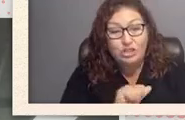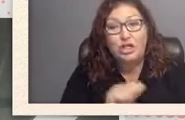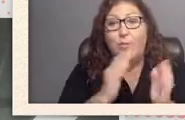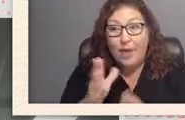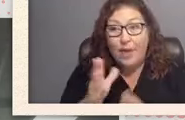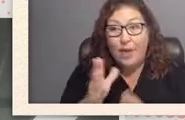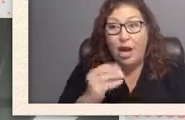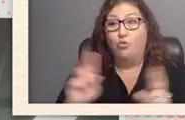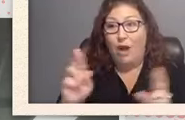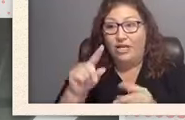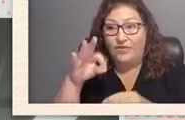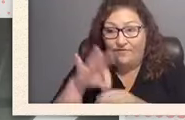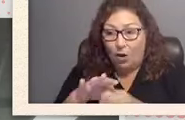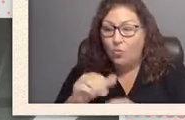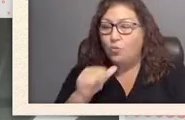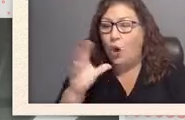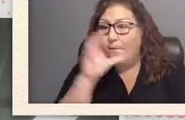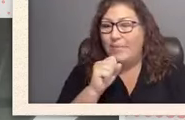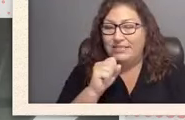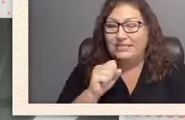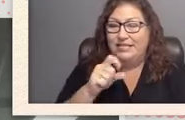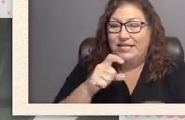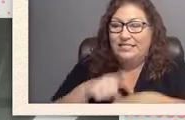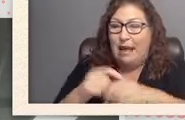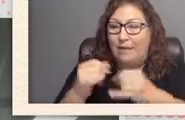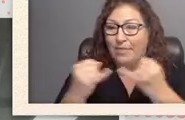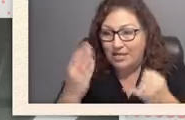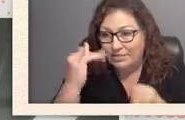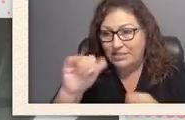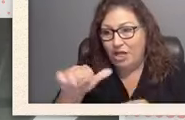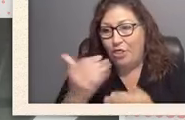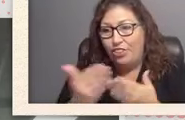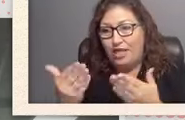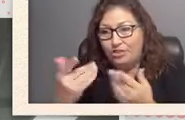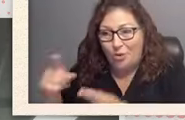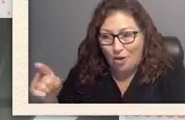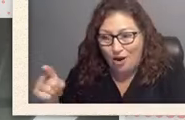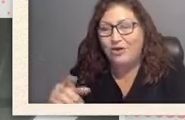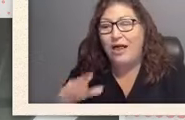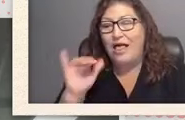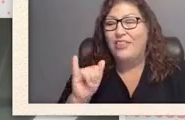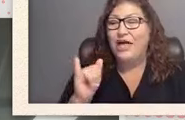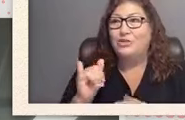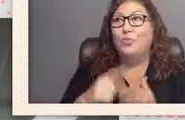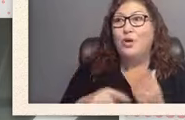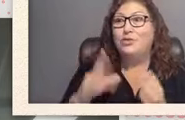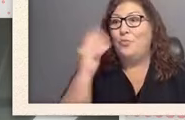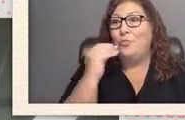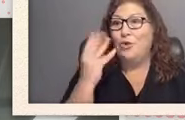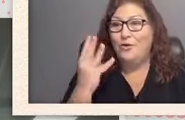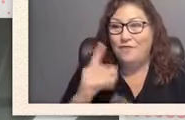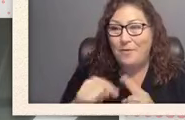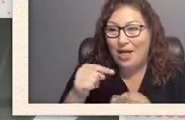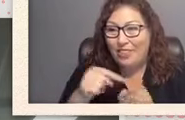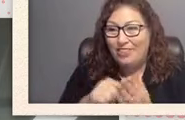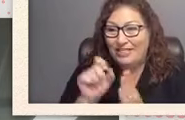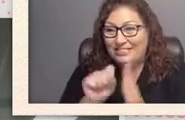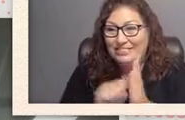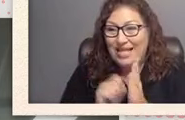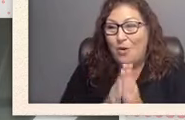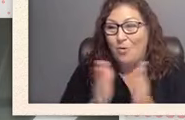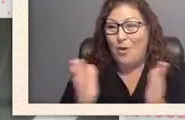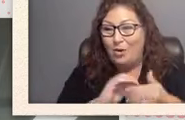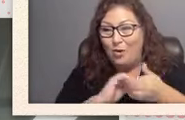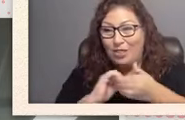miss timelines because there's other things going on. And that's what's so beautiful about this statewide coalition is there's